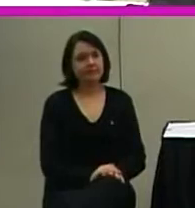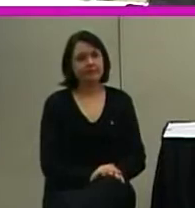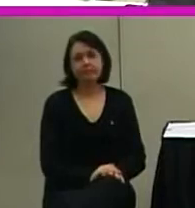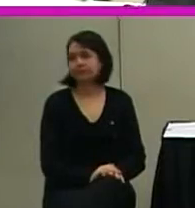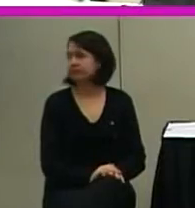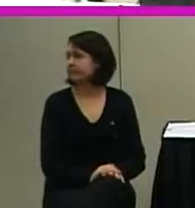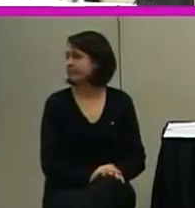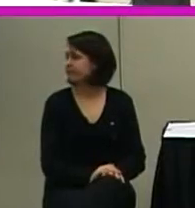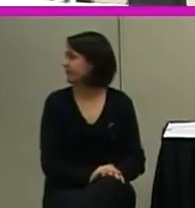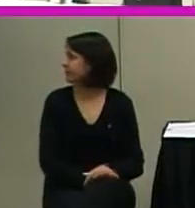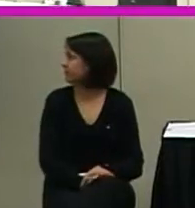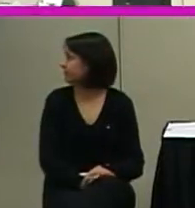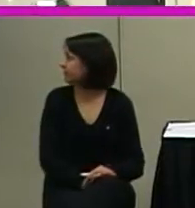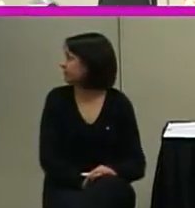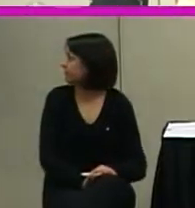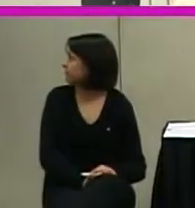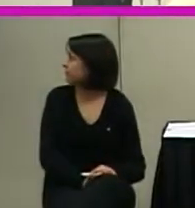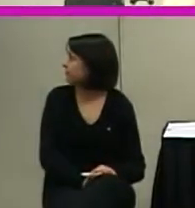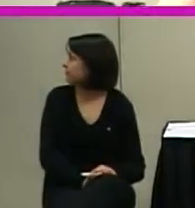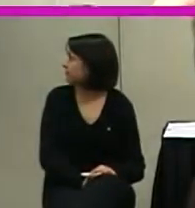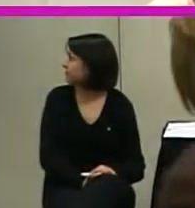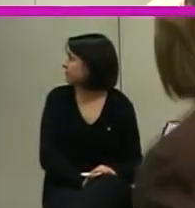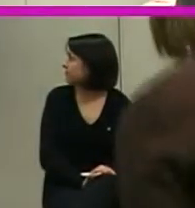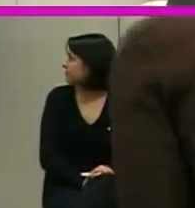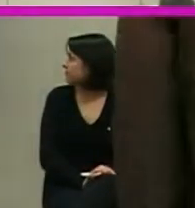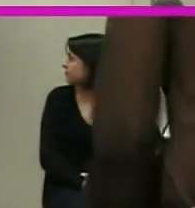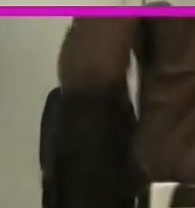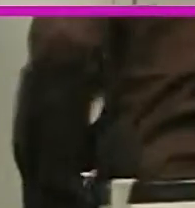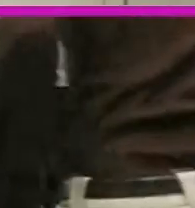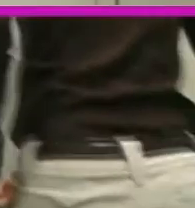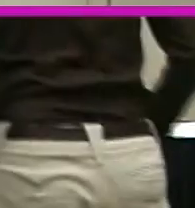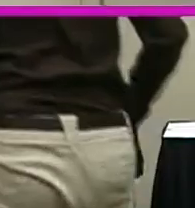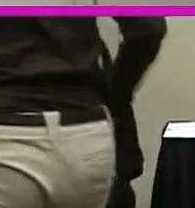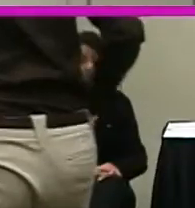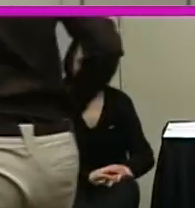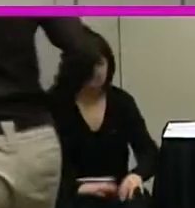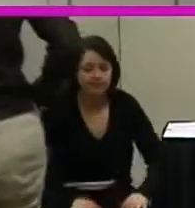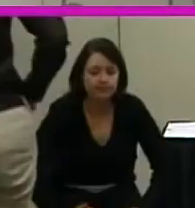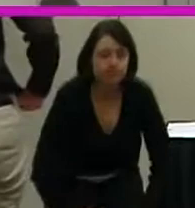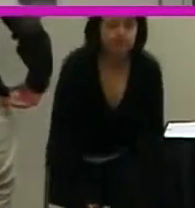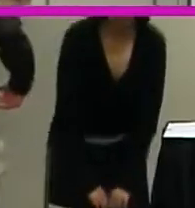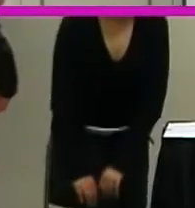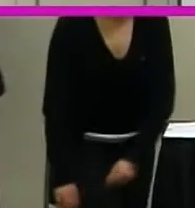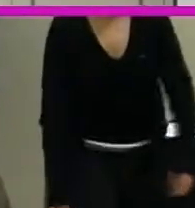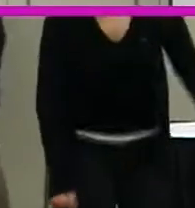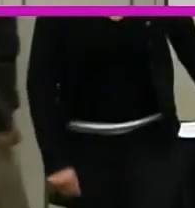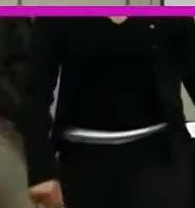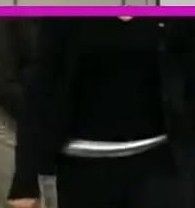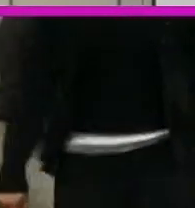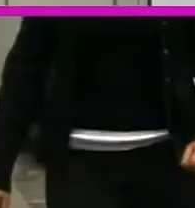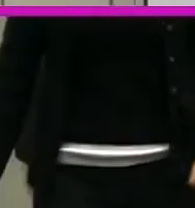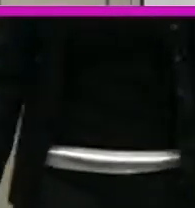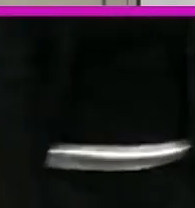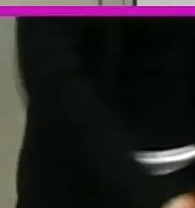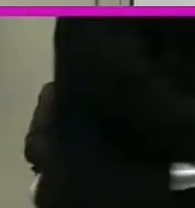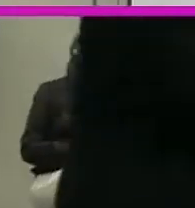Should This is another